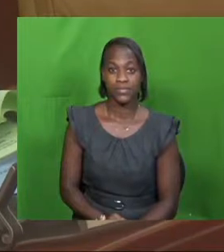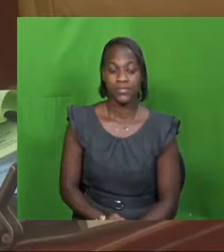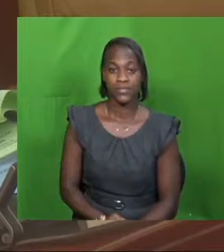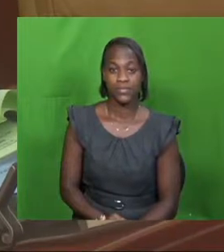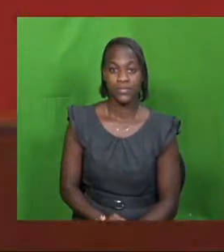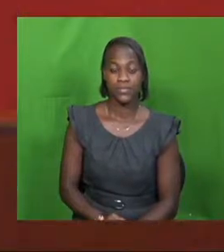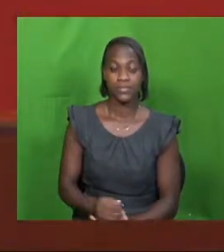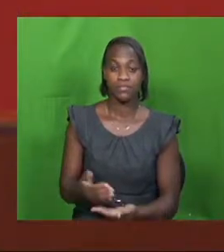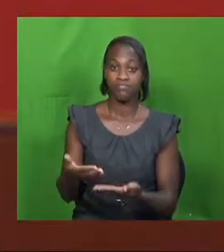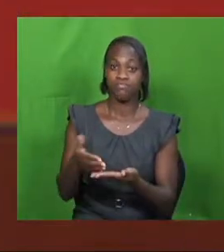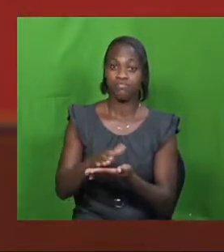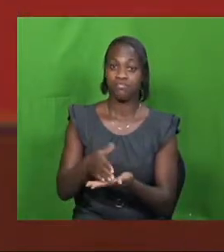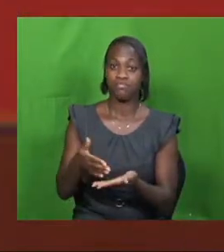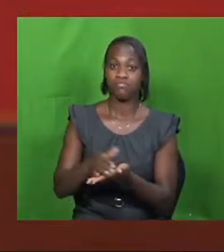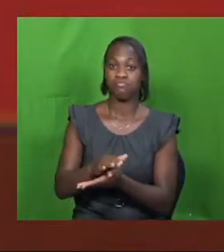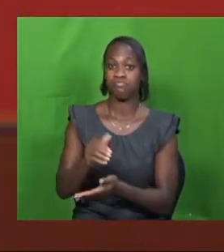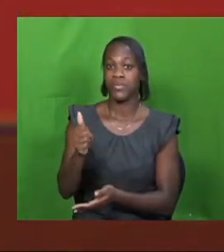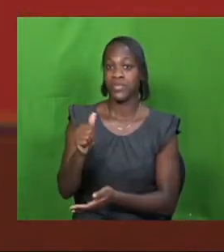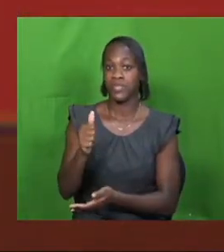Page 10.